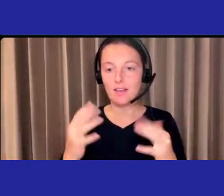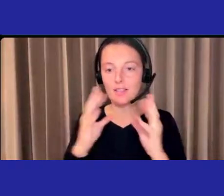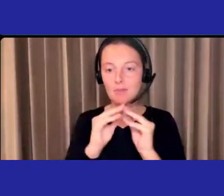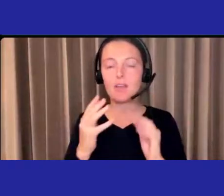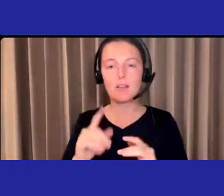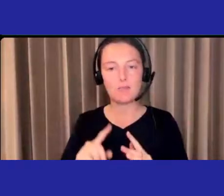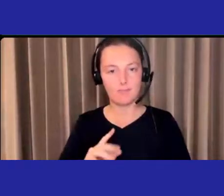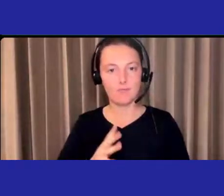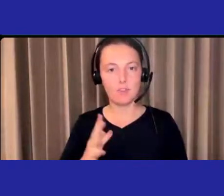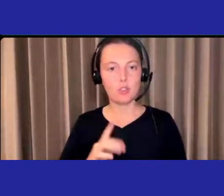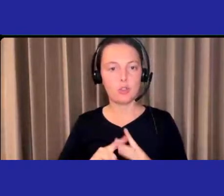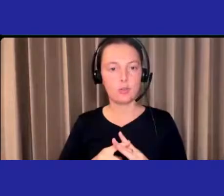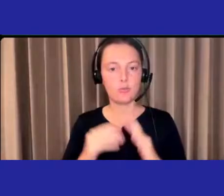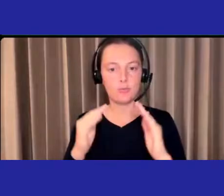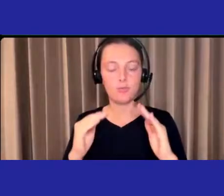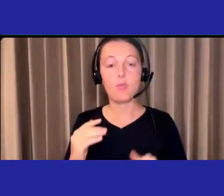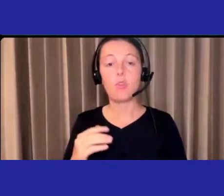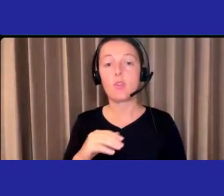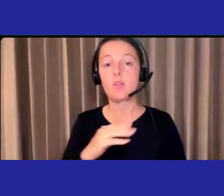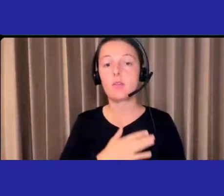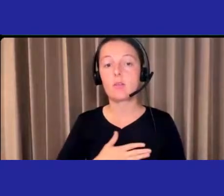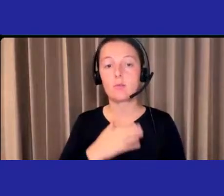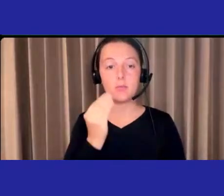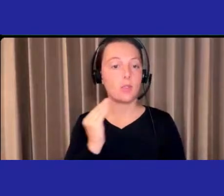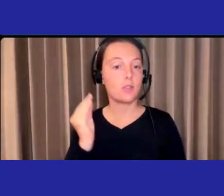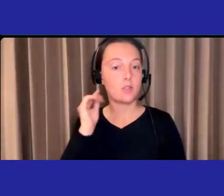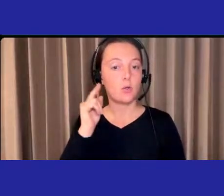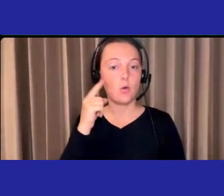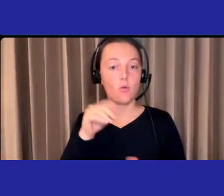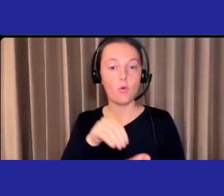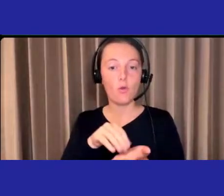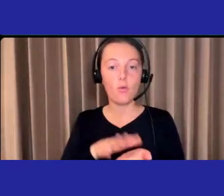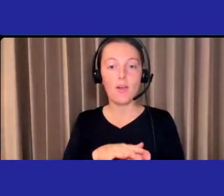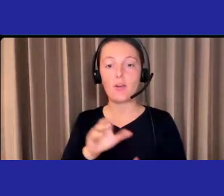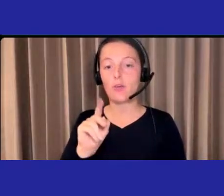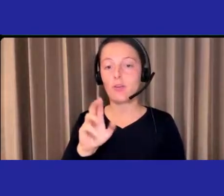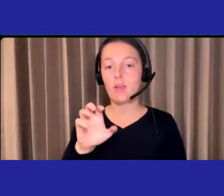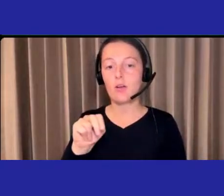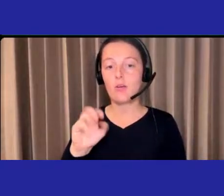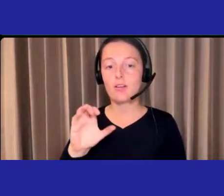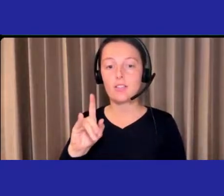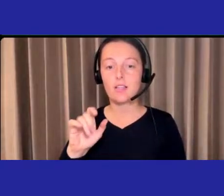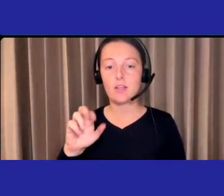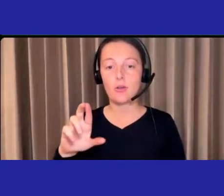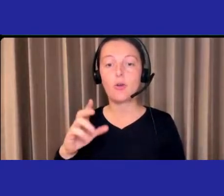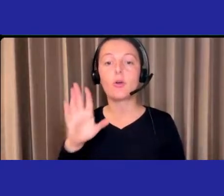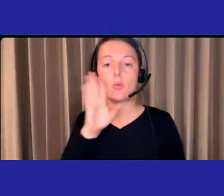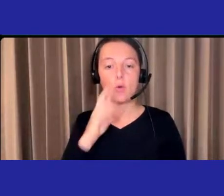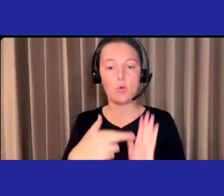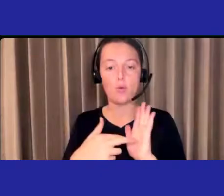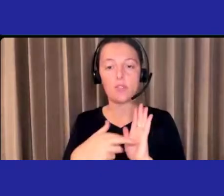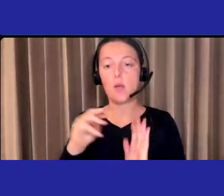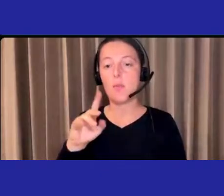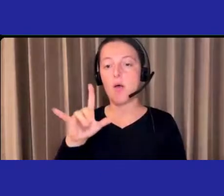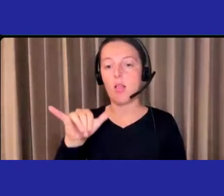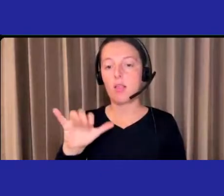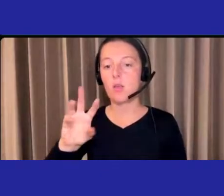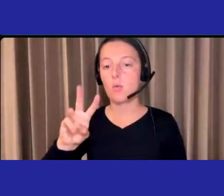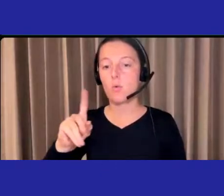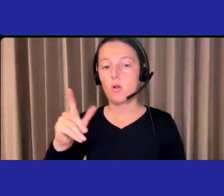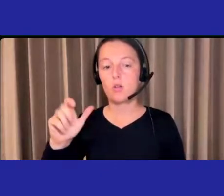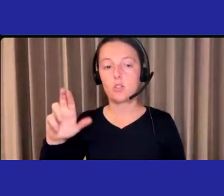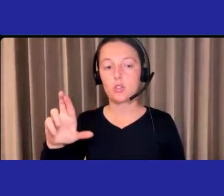for the record that Karen Sahelier is representing Molly Wasser Park in a voting